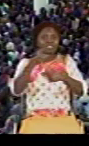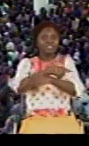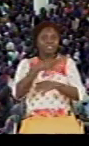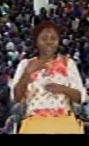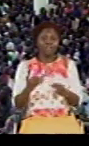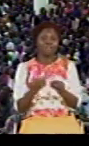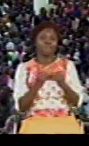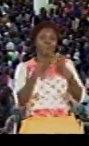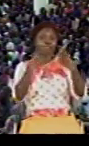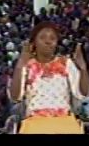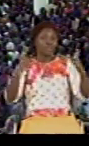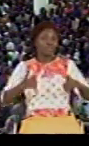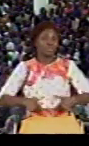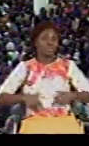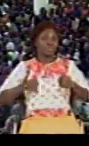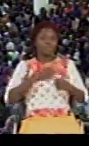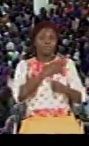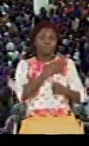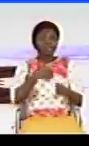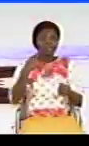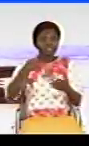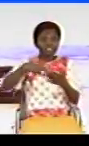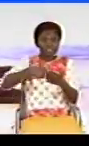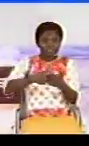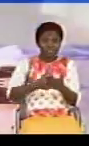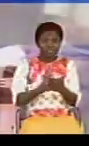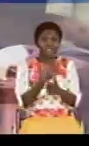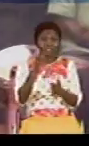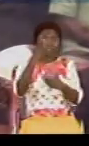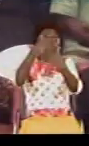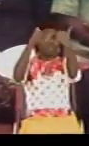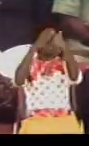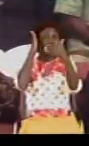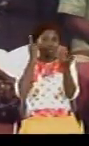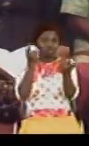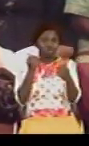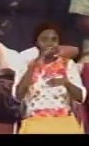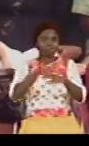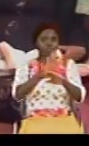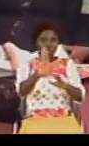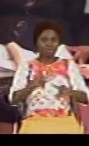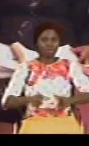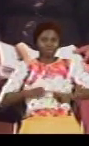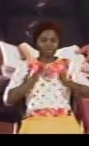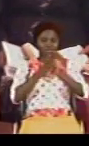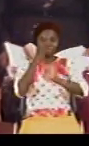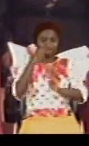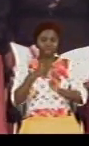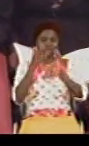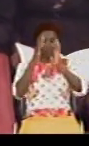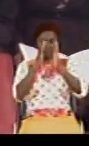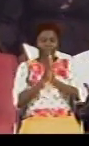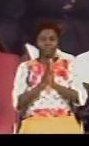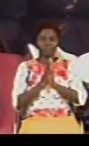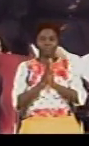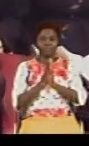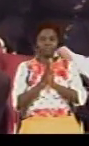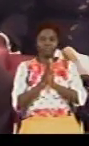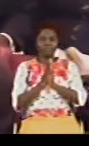life. And the refreshing of heaven will come upon your life in Jesus' name. How does that